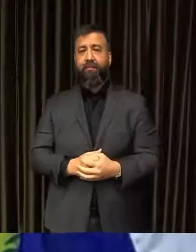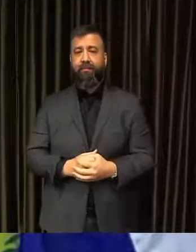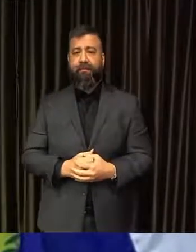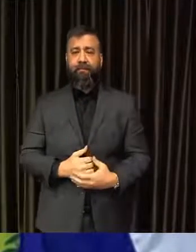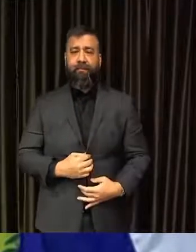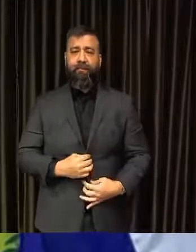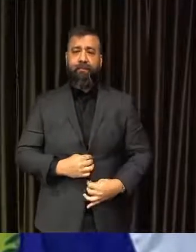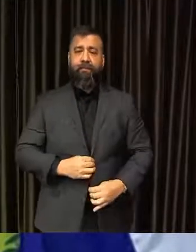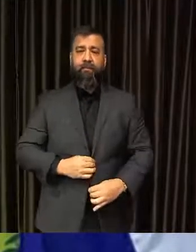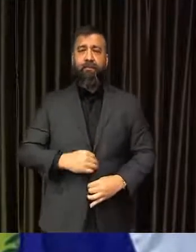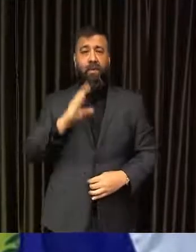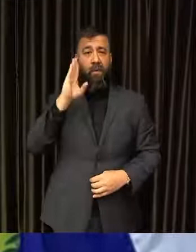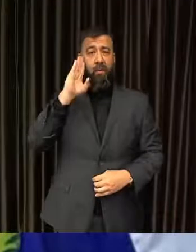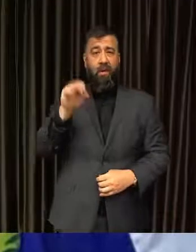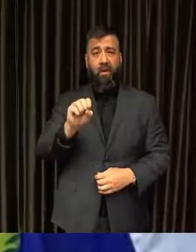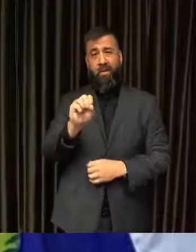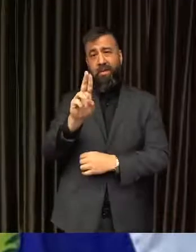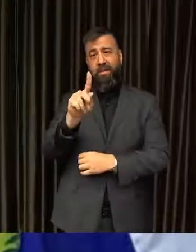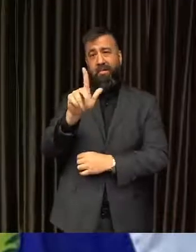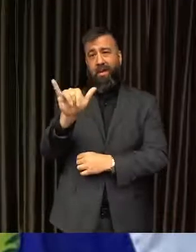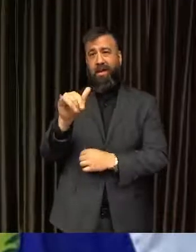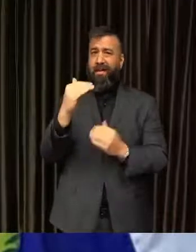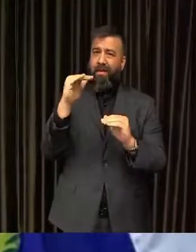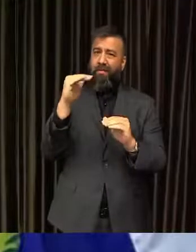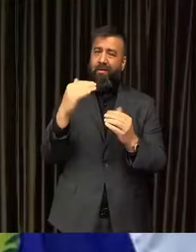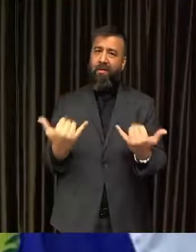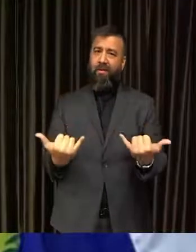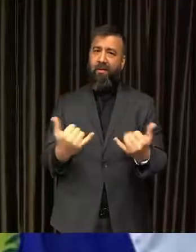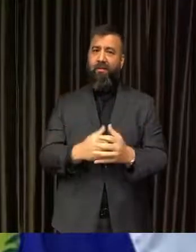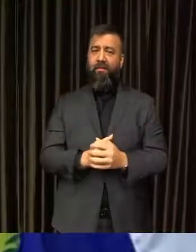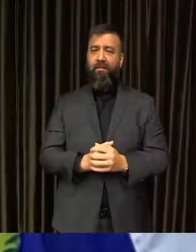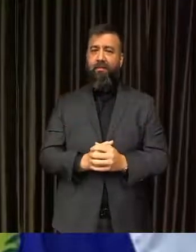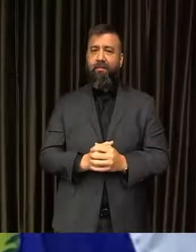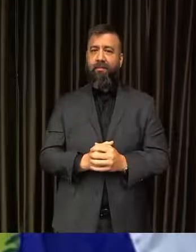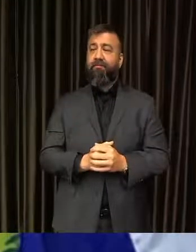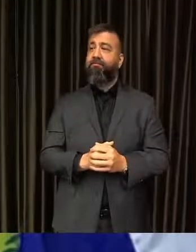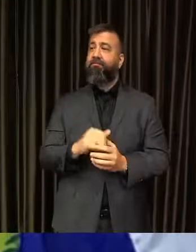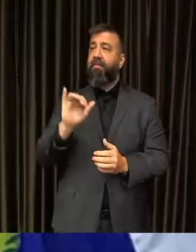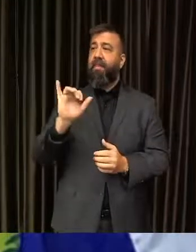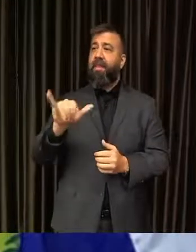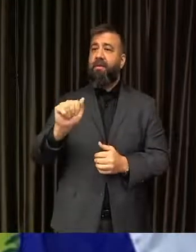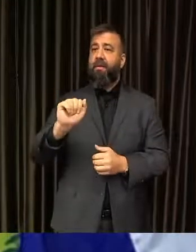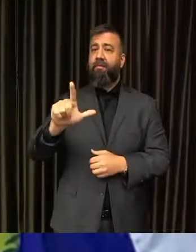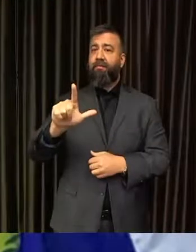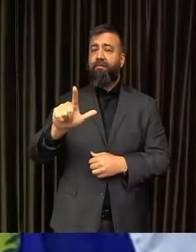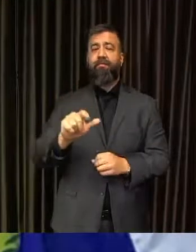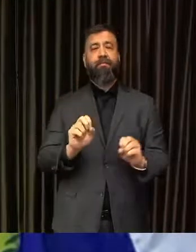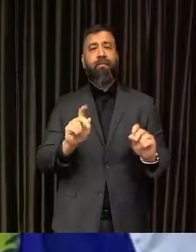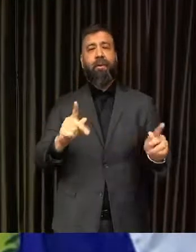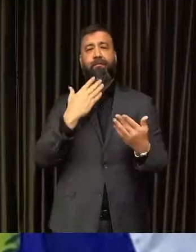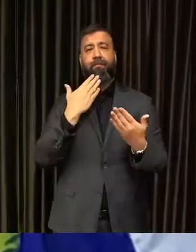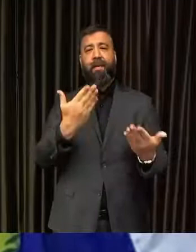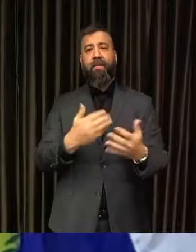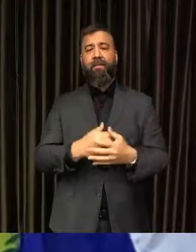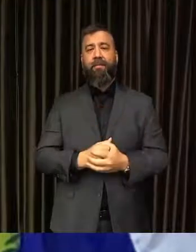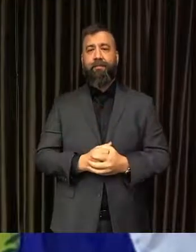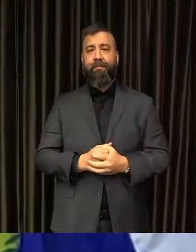County. We know the supply remains limited as of today. That's all the questions we have. Okay, thank you.